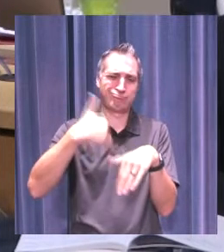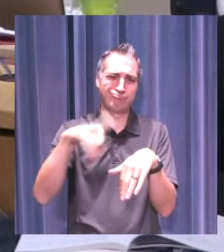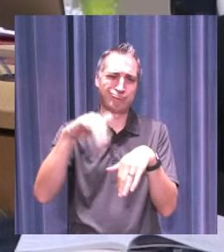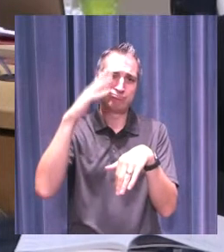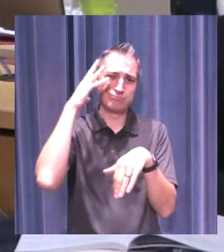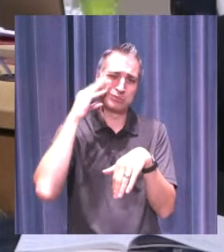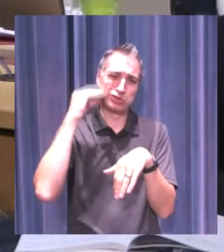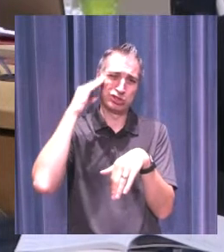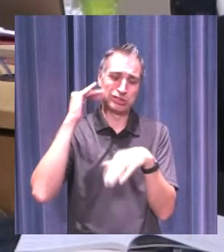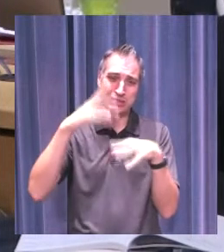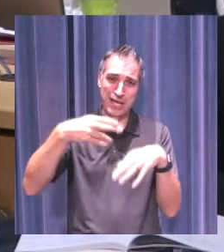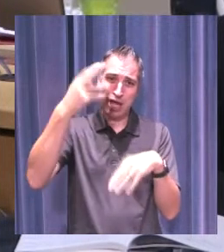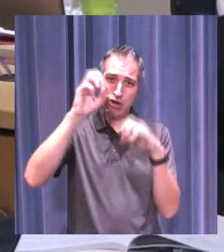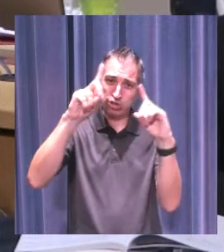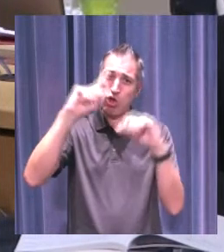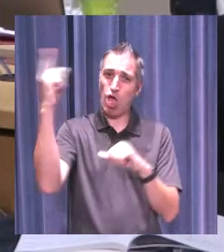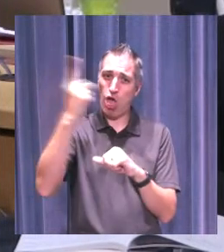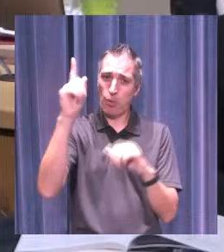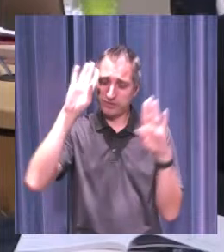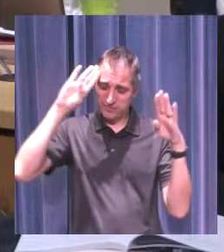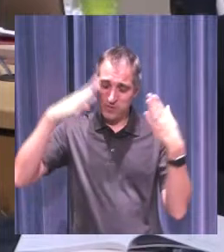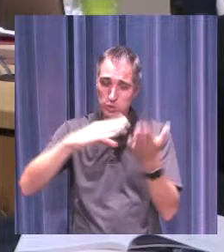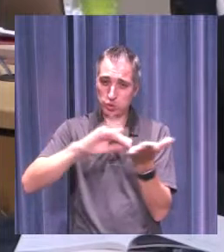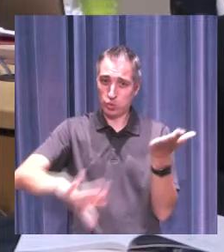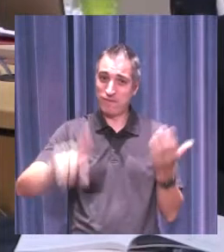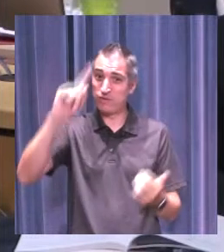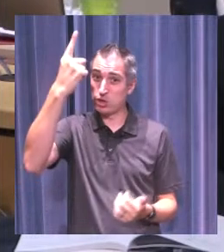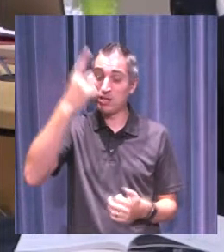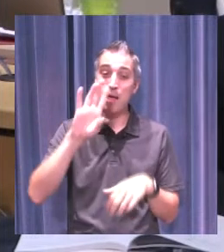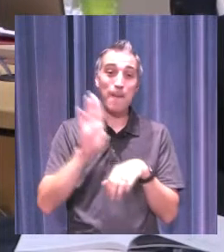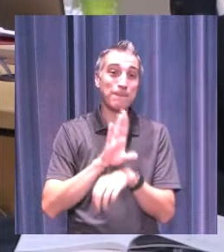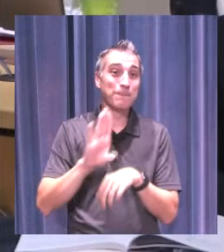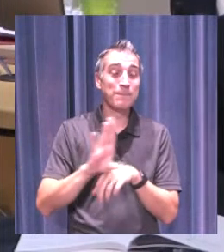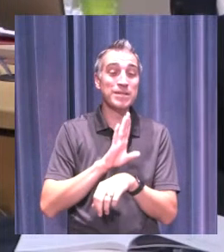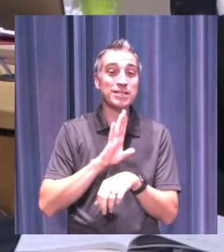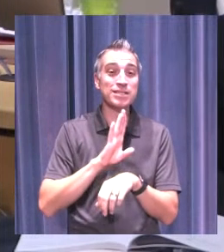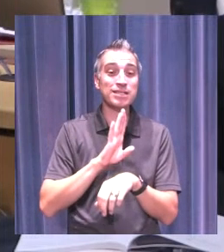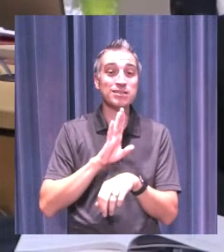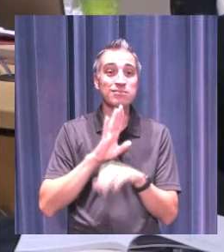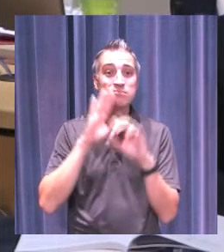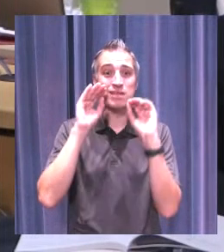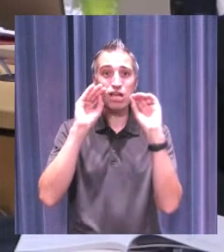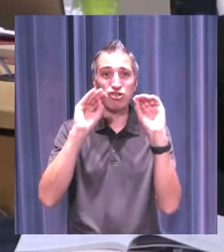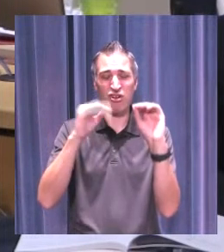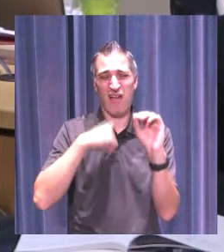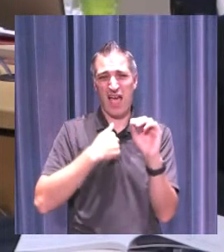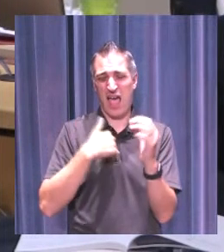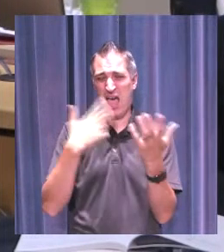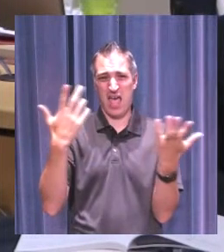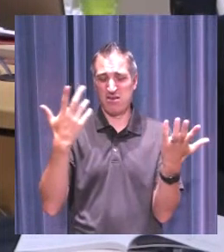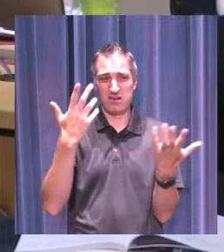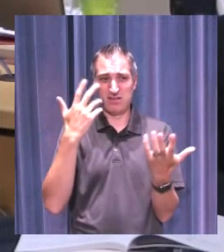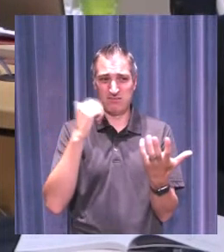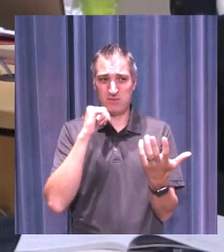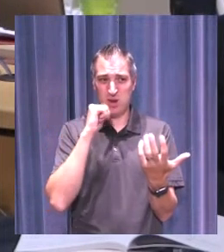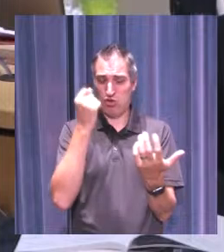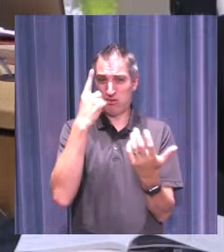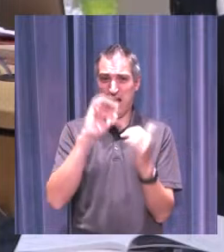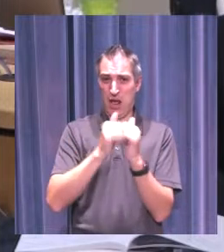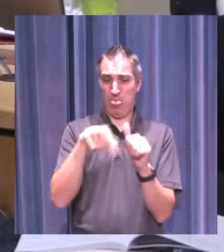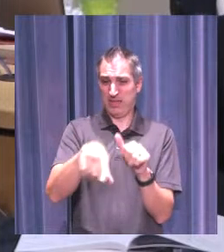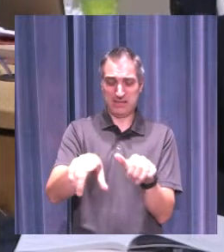always put our students first. As a business professional and educator, I am at a loss for how this appointment is even possible. It